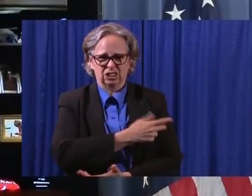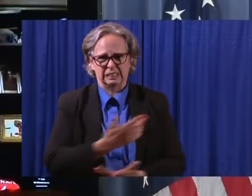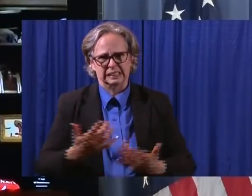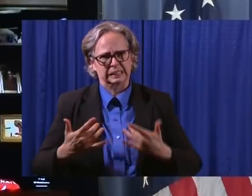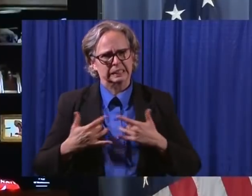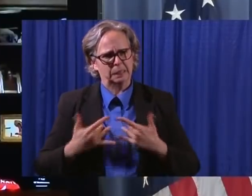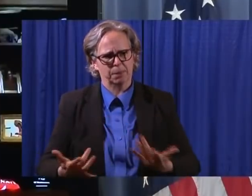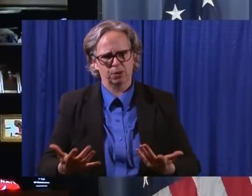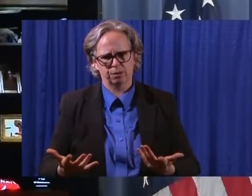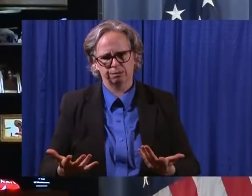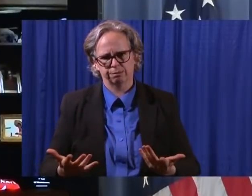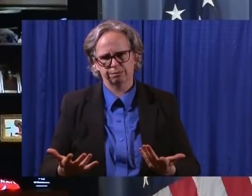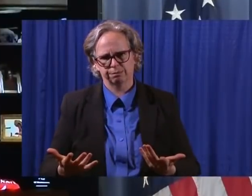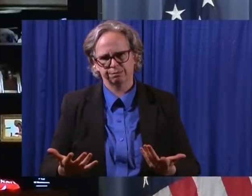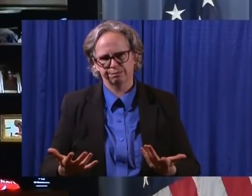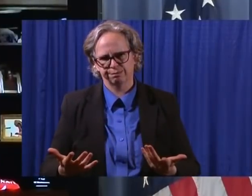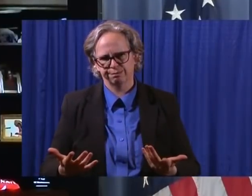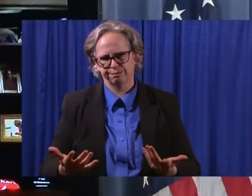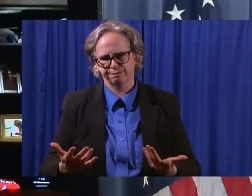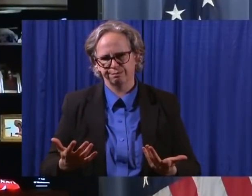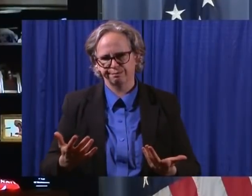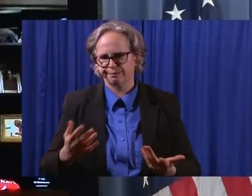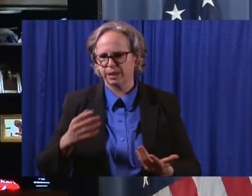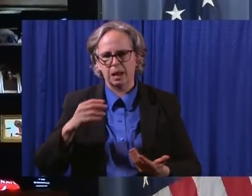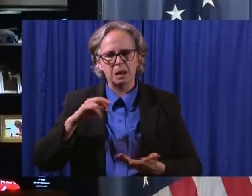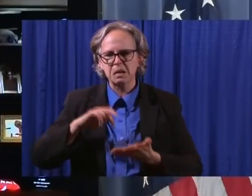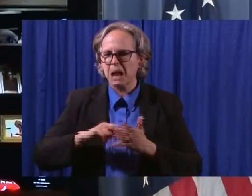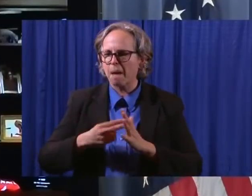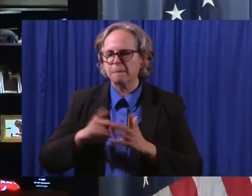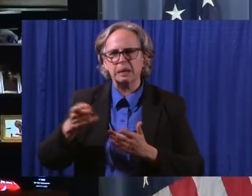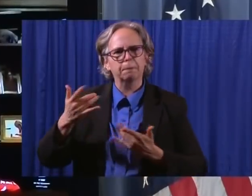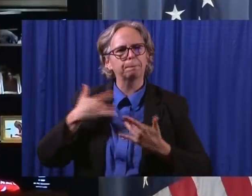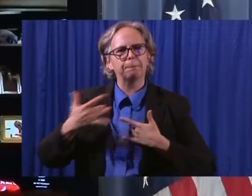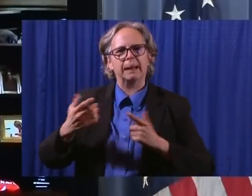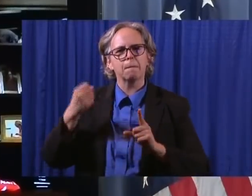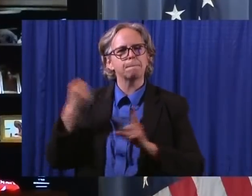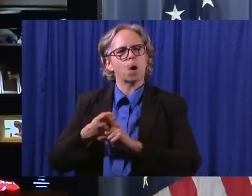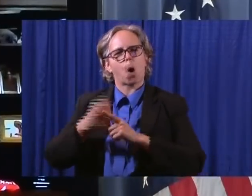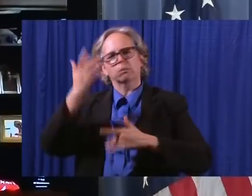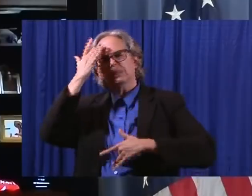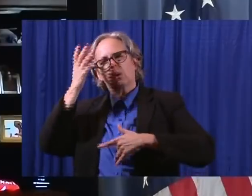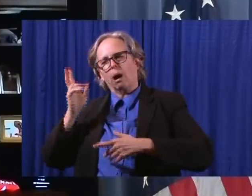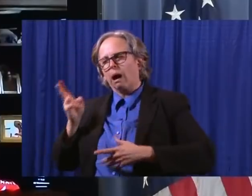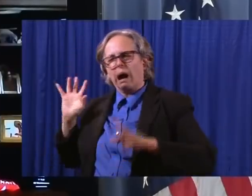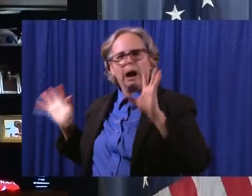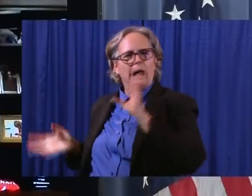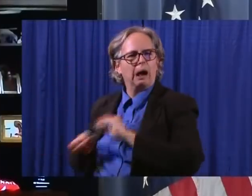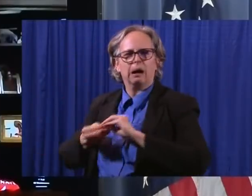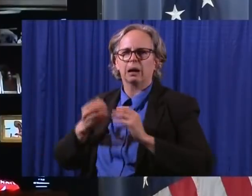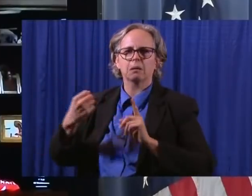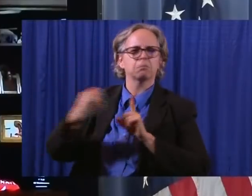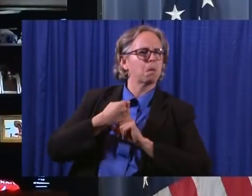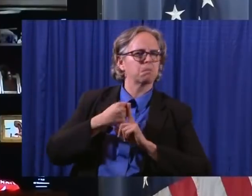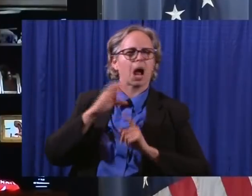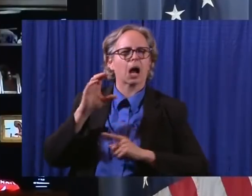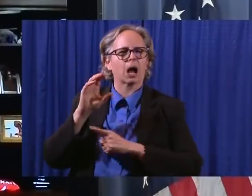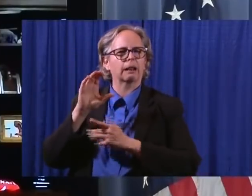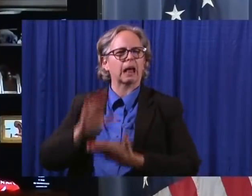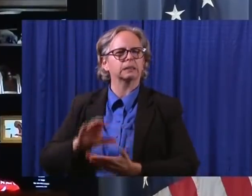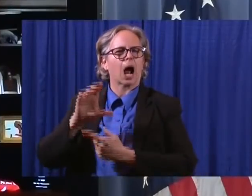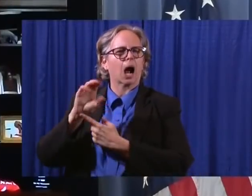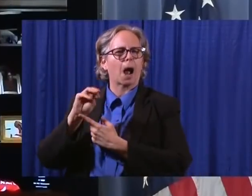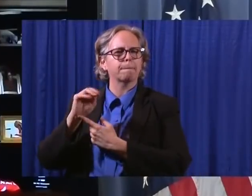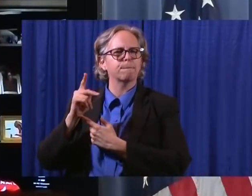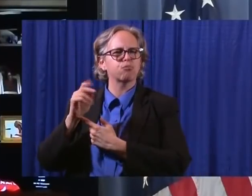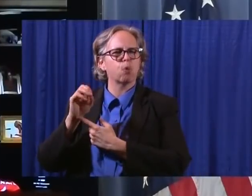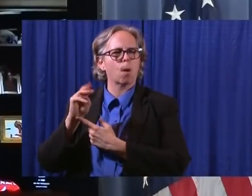as older patients. But we're concerned about the younger individuals in our community, particularly those who might be infected and have